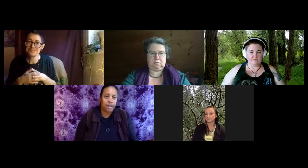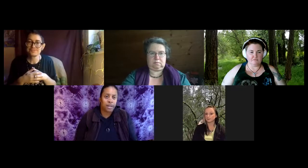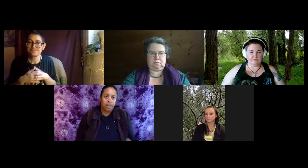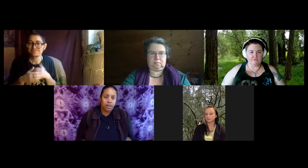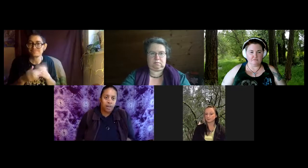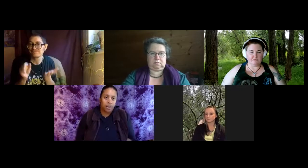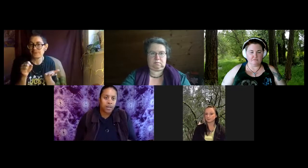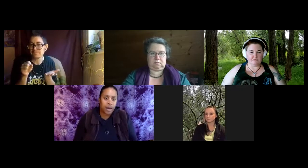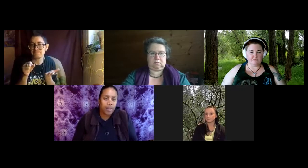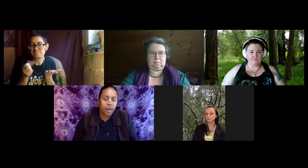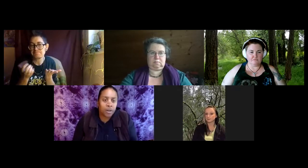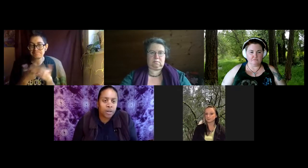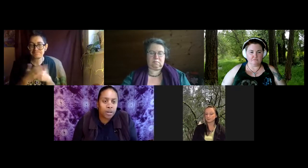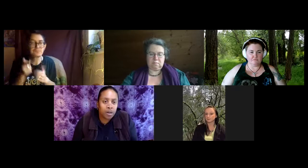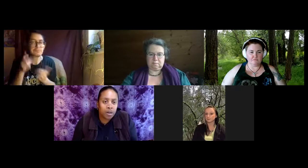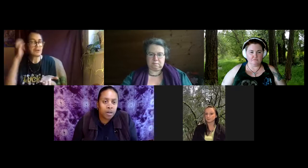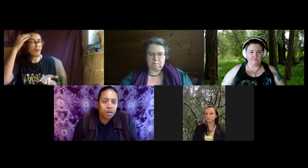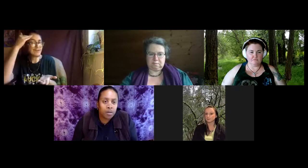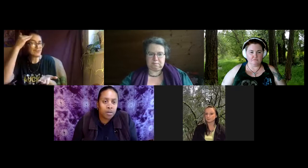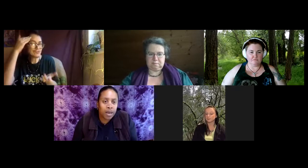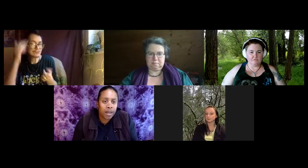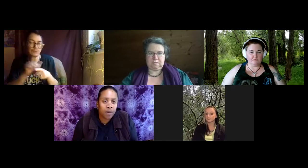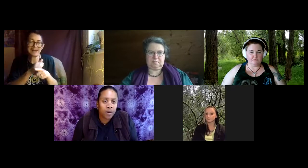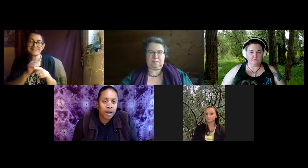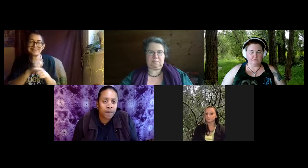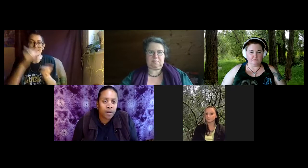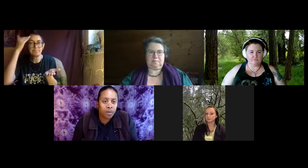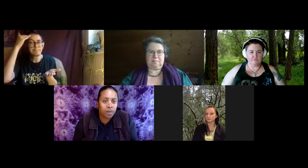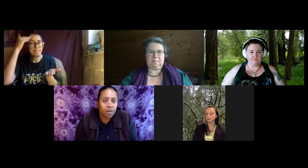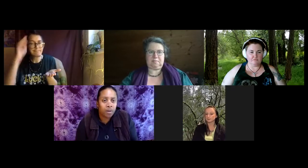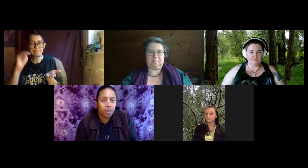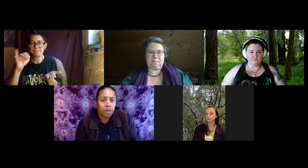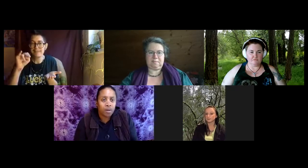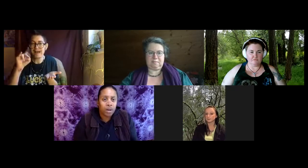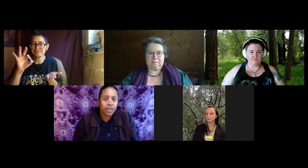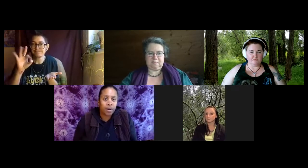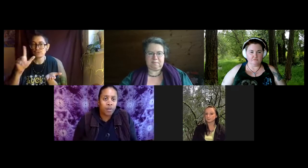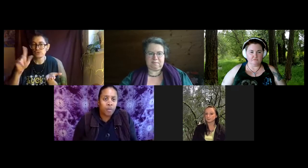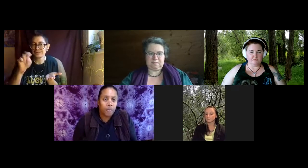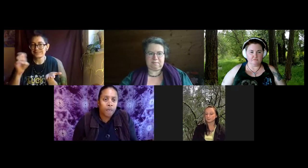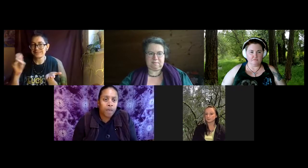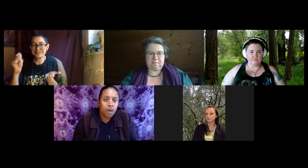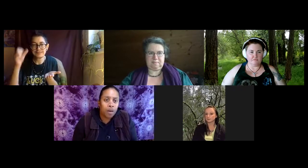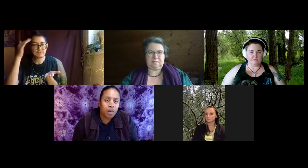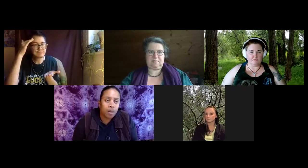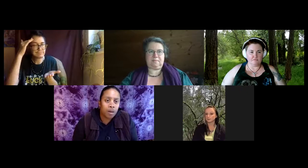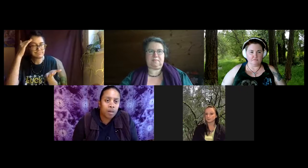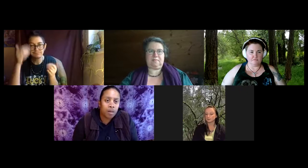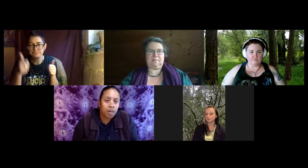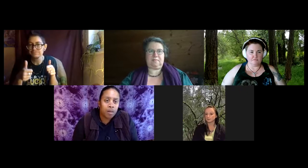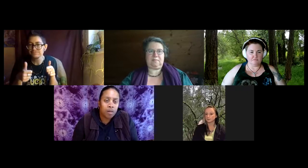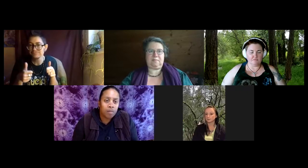processes, and, you know, see how that will work out for you. And so